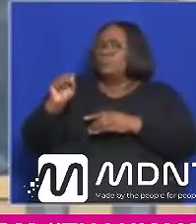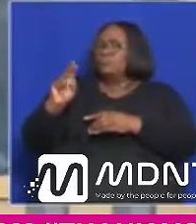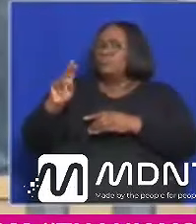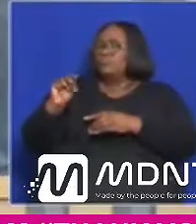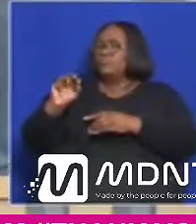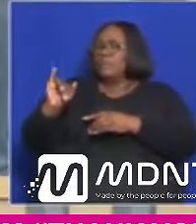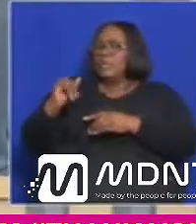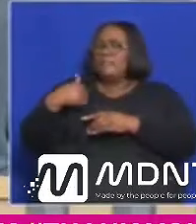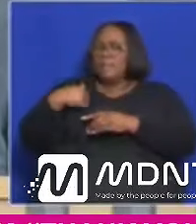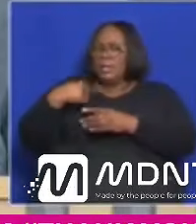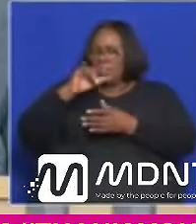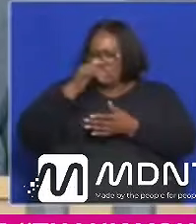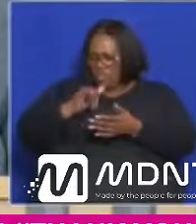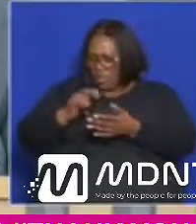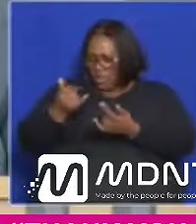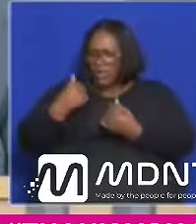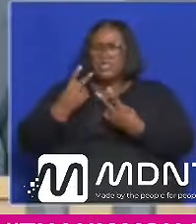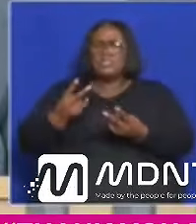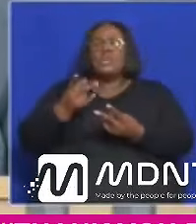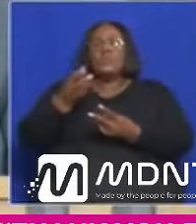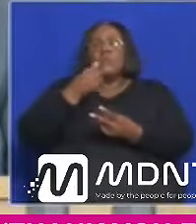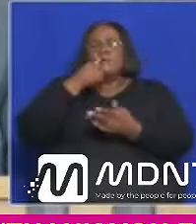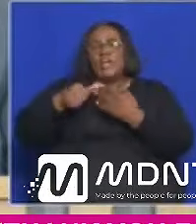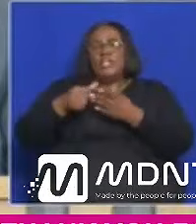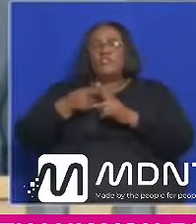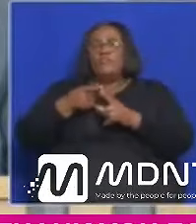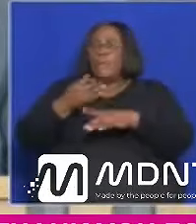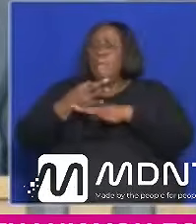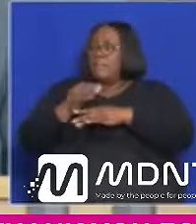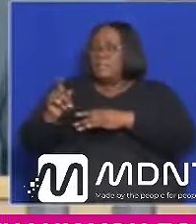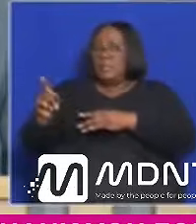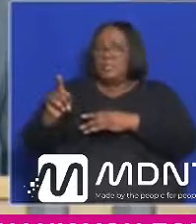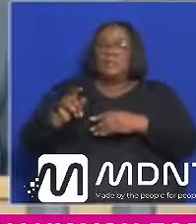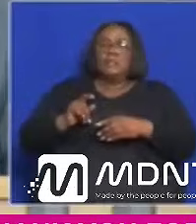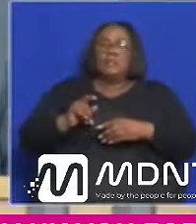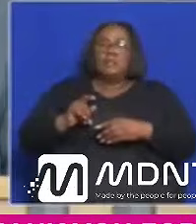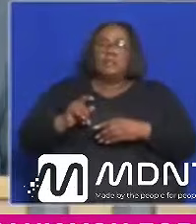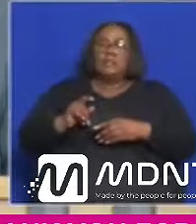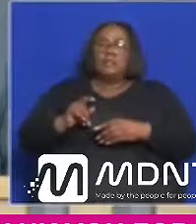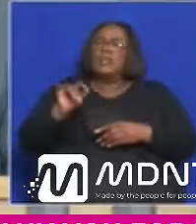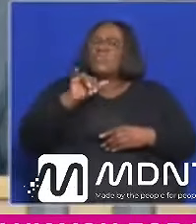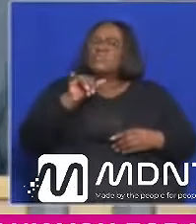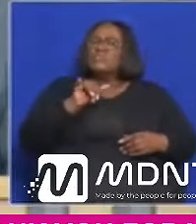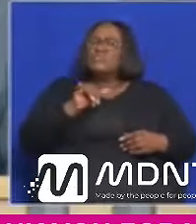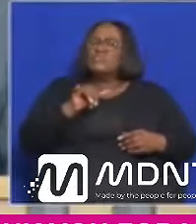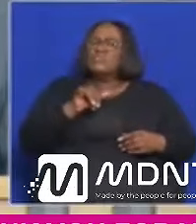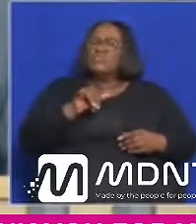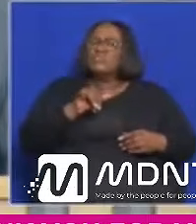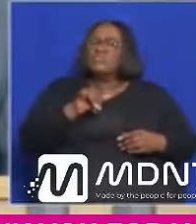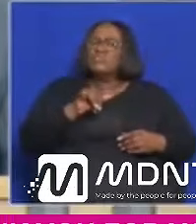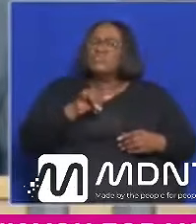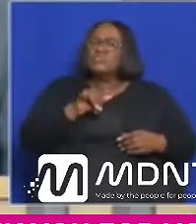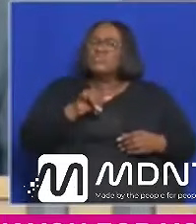I just saw now that you also have that letter from Mr. Mutumi that you were asking about. What is the letter The from letter Mr. for Mutumi? acknowledgement of